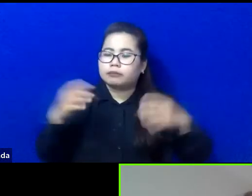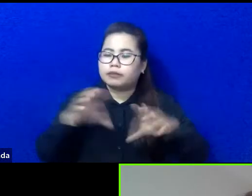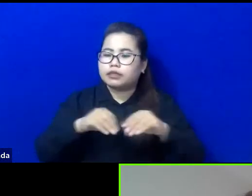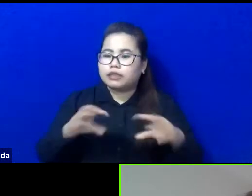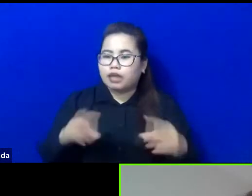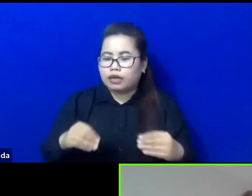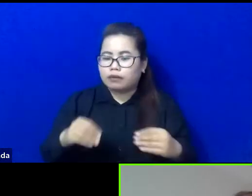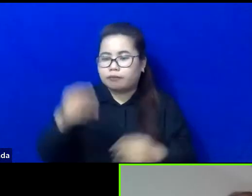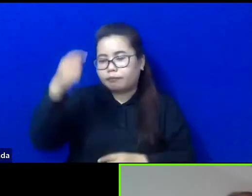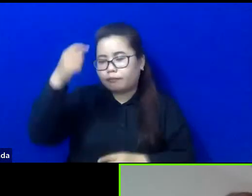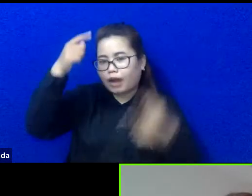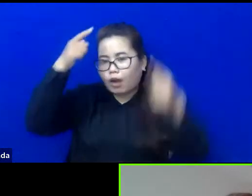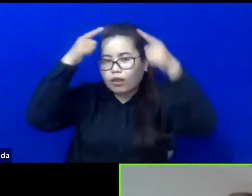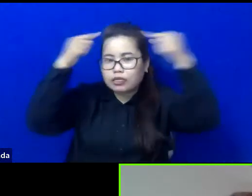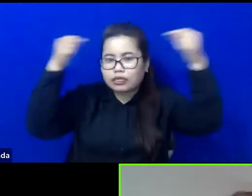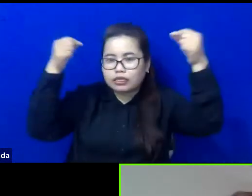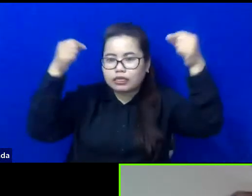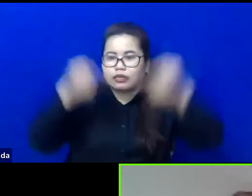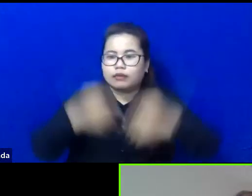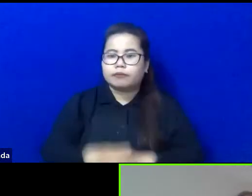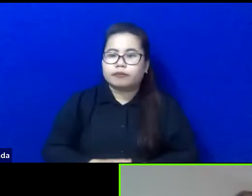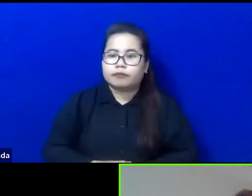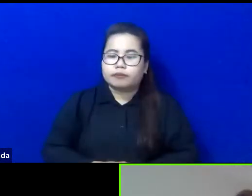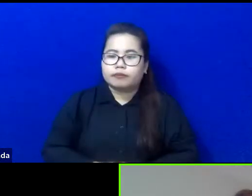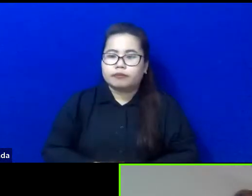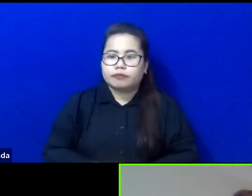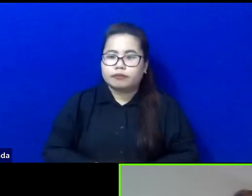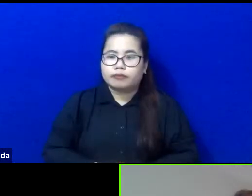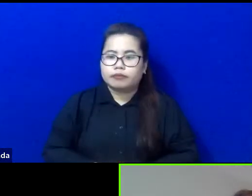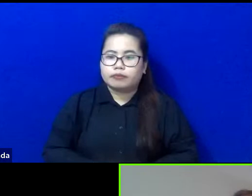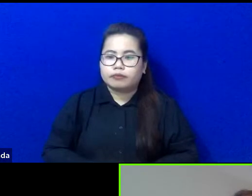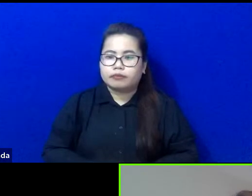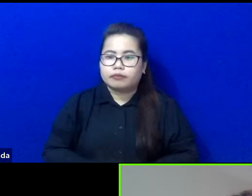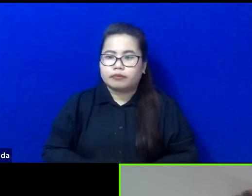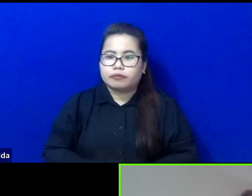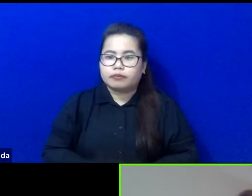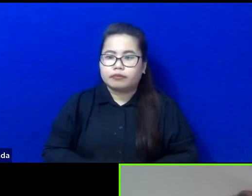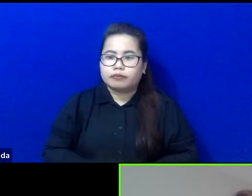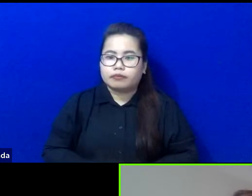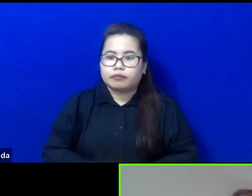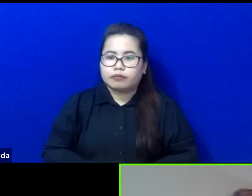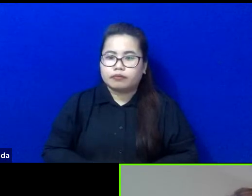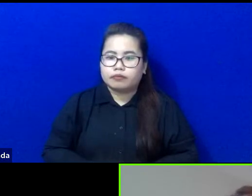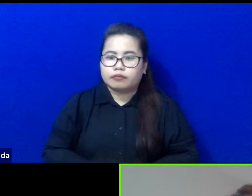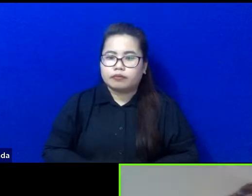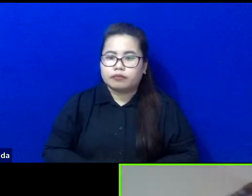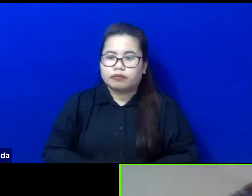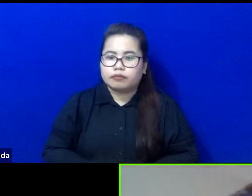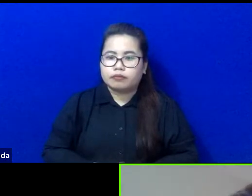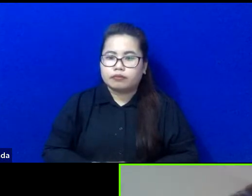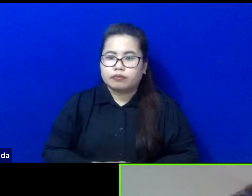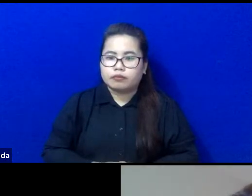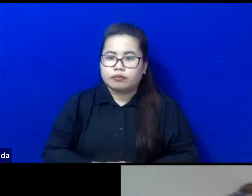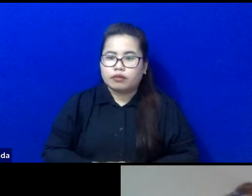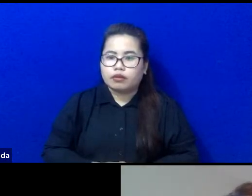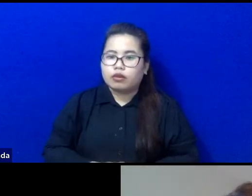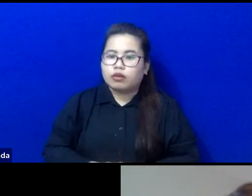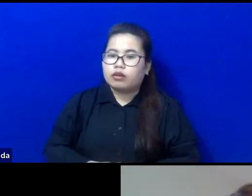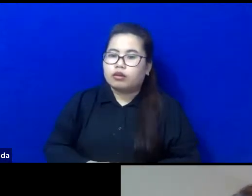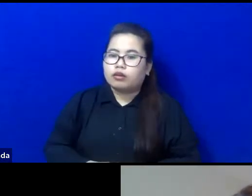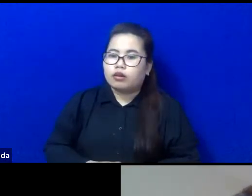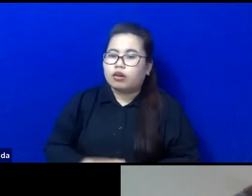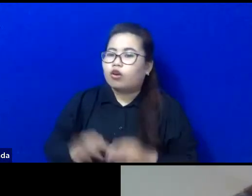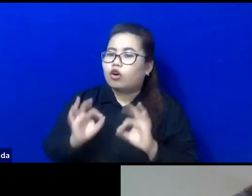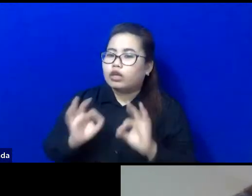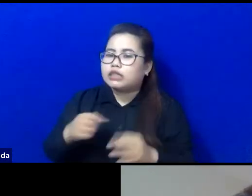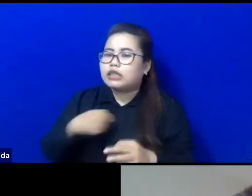services. But yeah, I was covering more generic, sort of broader. Yeah. So I guess